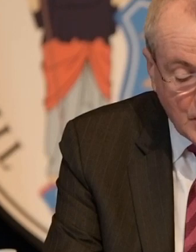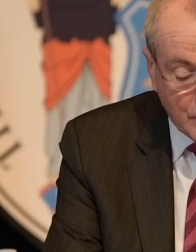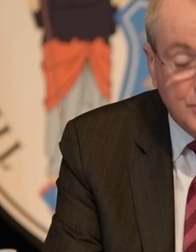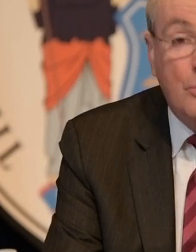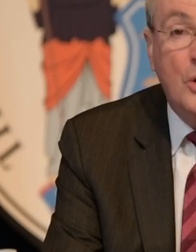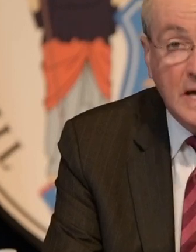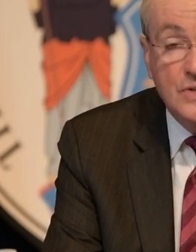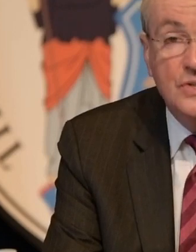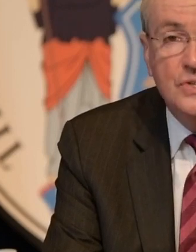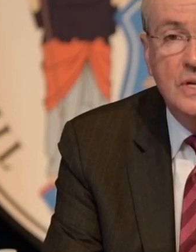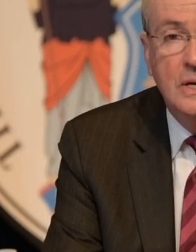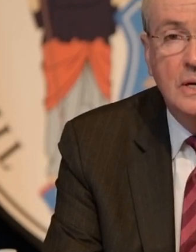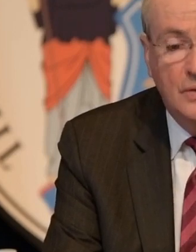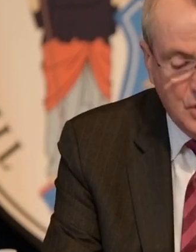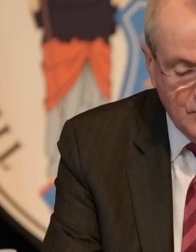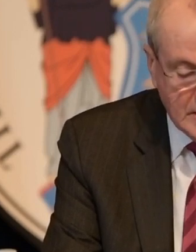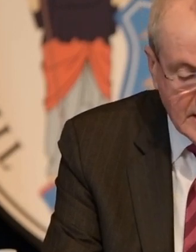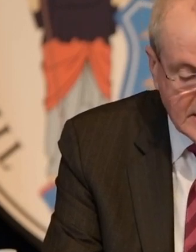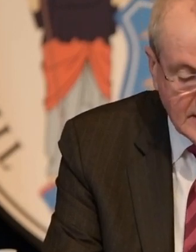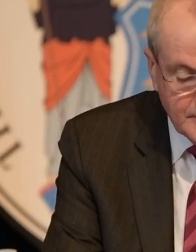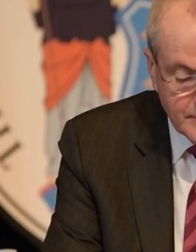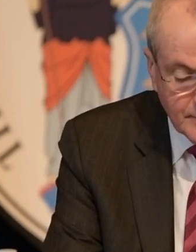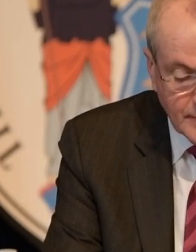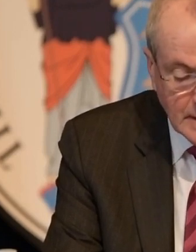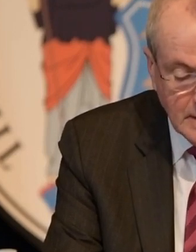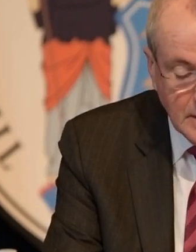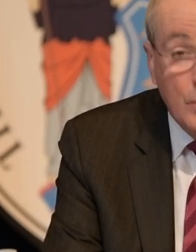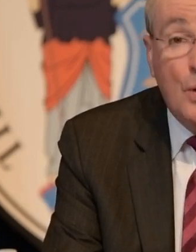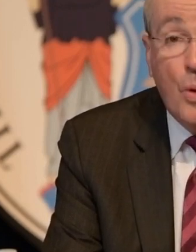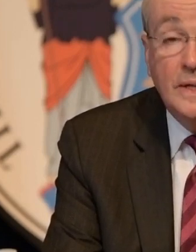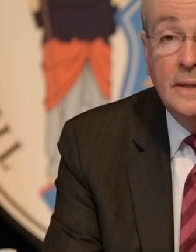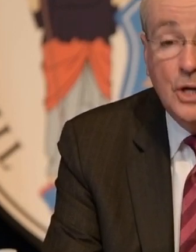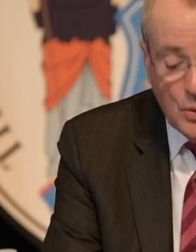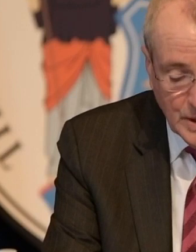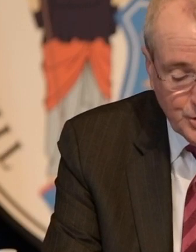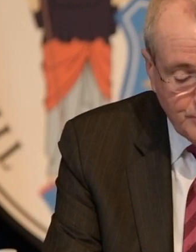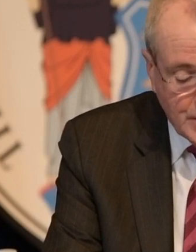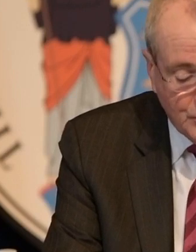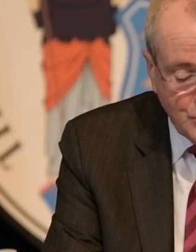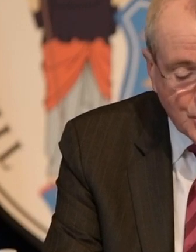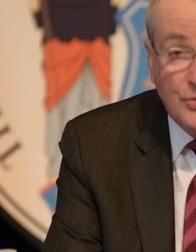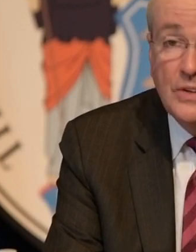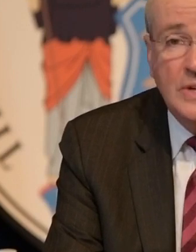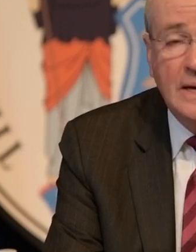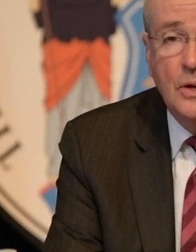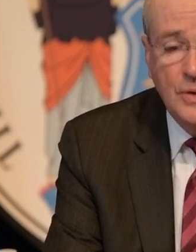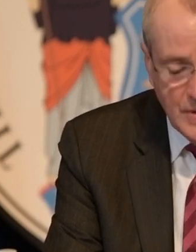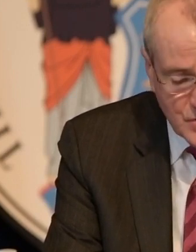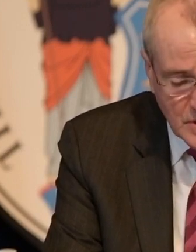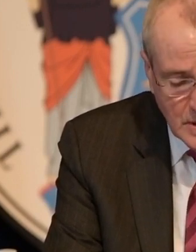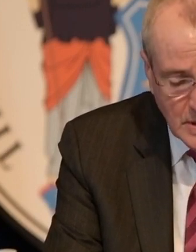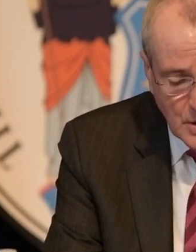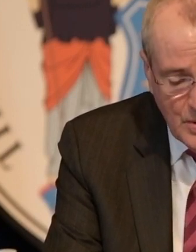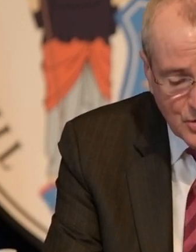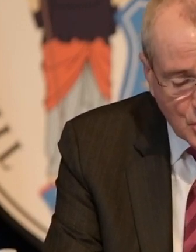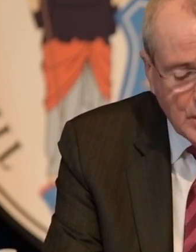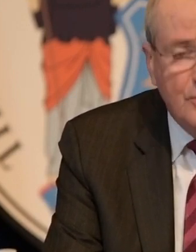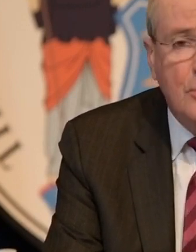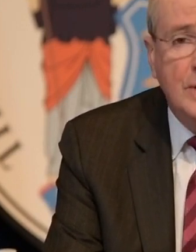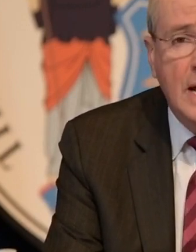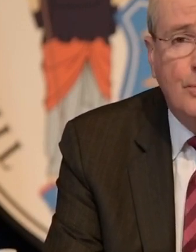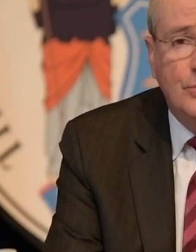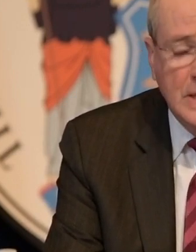each other to more cases of COVID-19. We are working in a coalition because New Jersey is not alone in this. We are